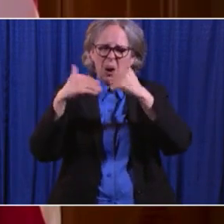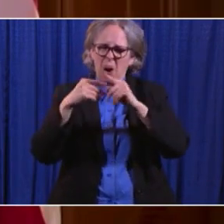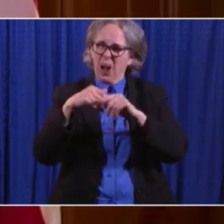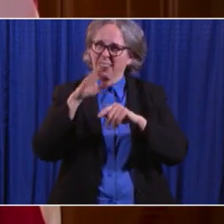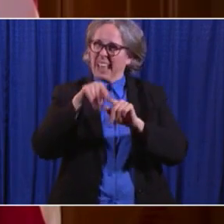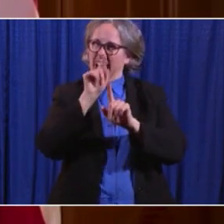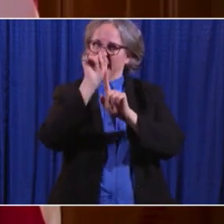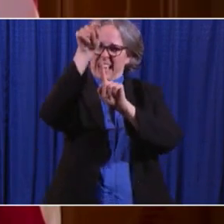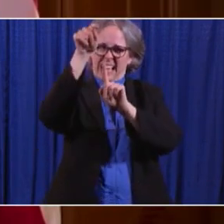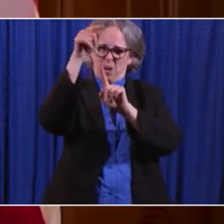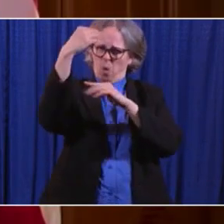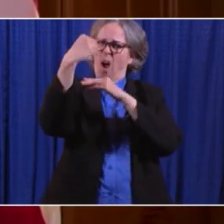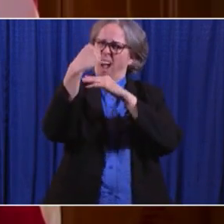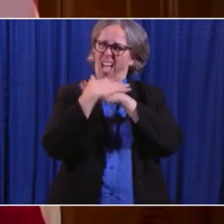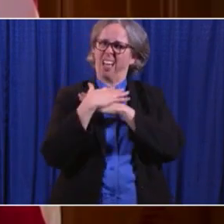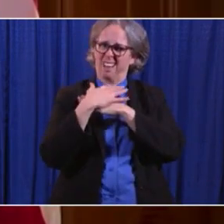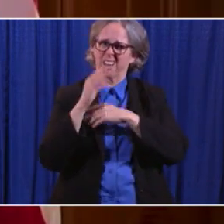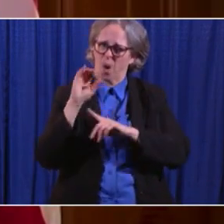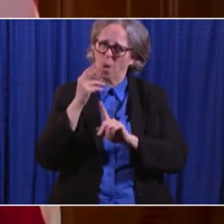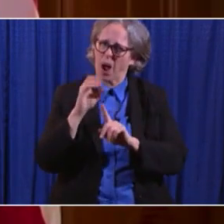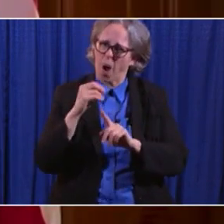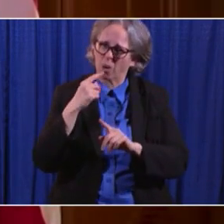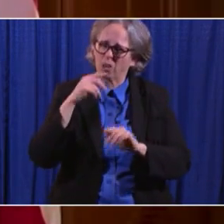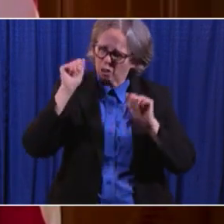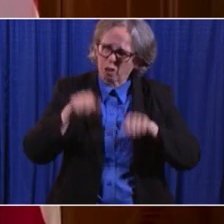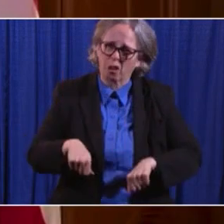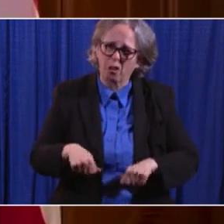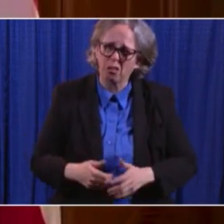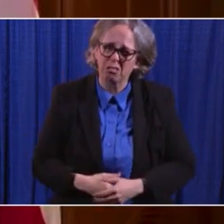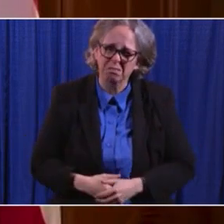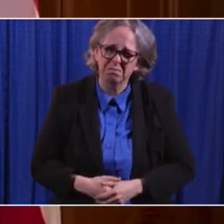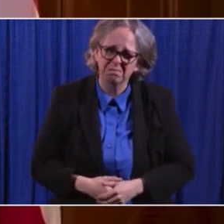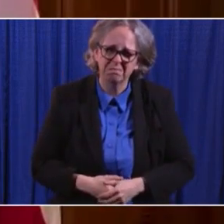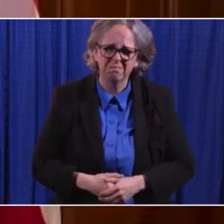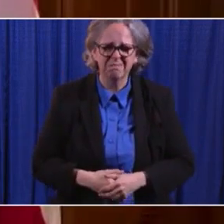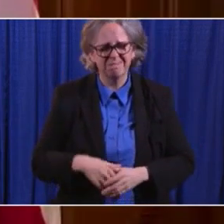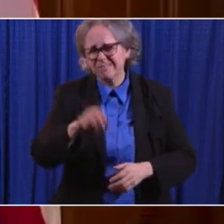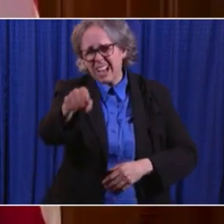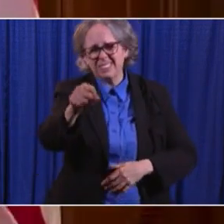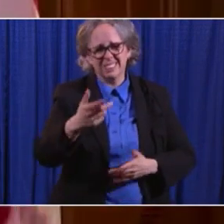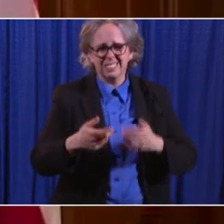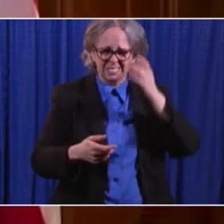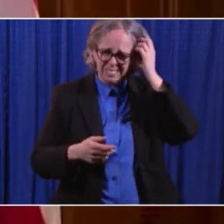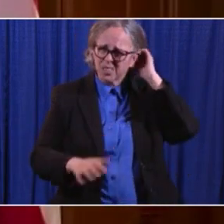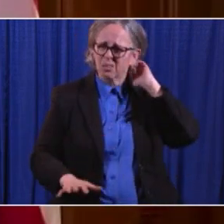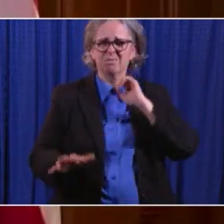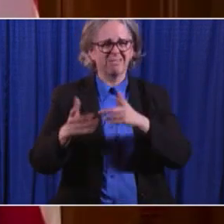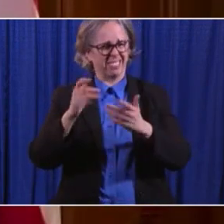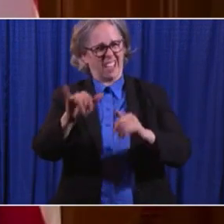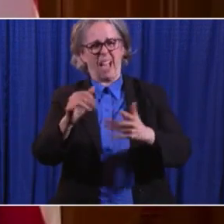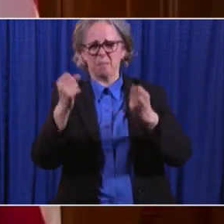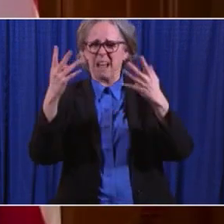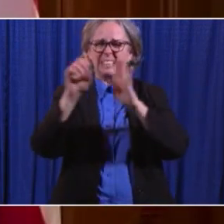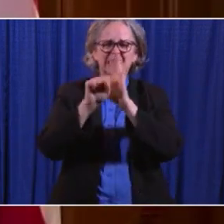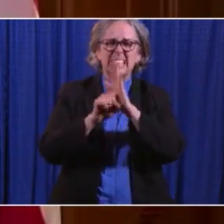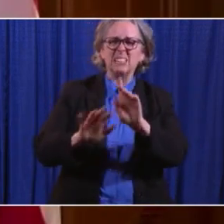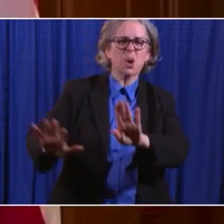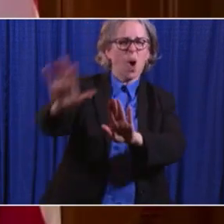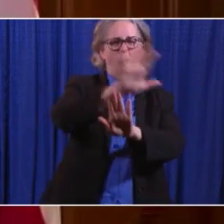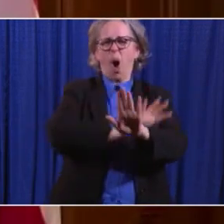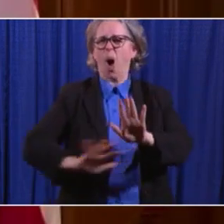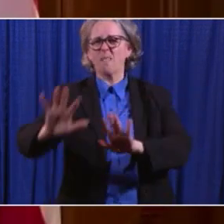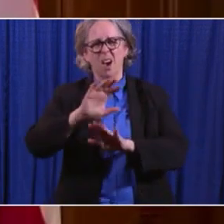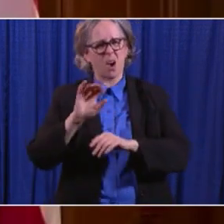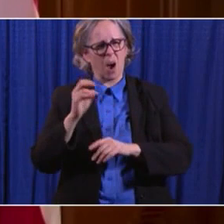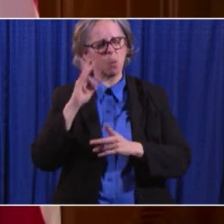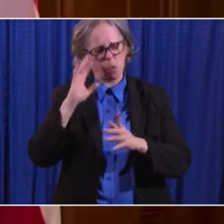is already having some impact, at least in the northern part of Ohio. So yes, we're certainly impacted by whatever is going on